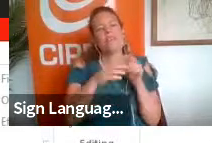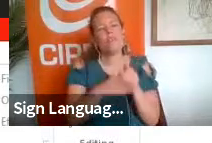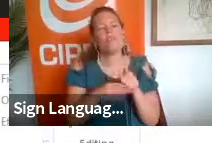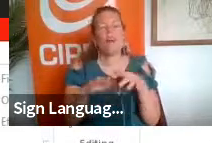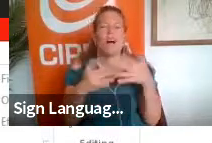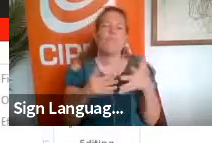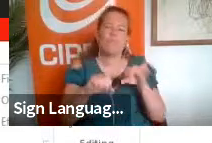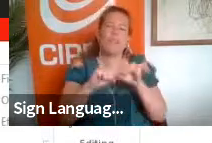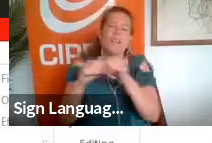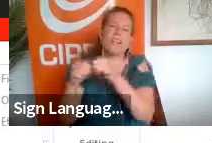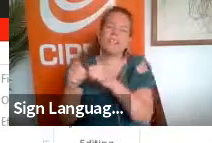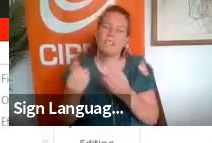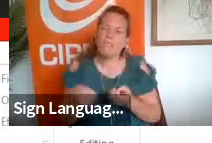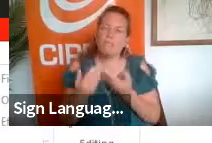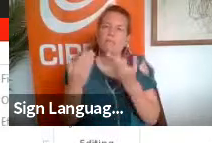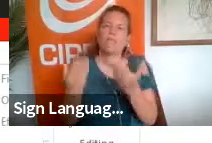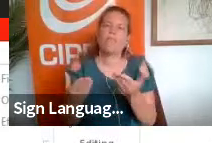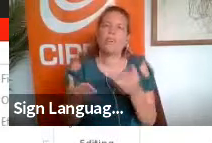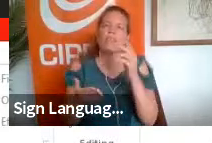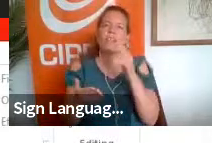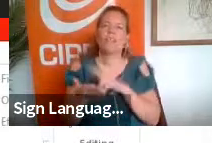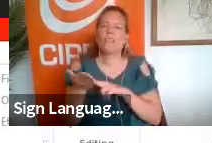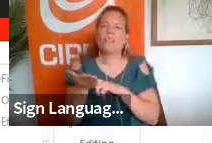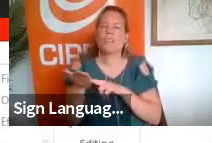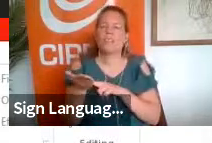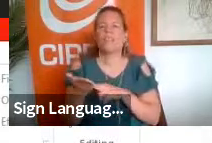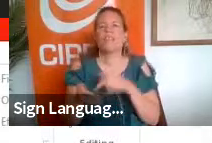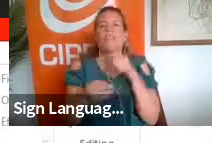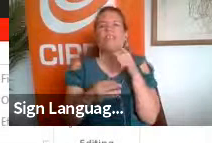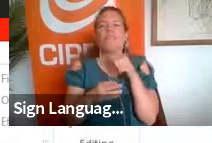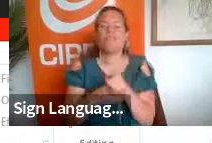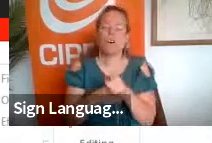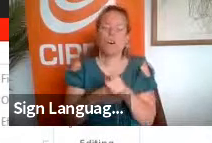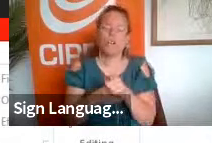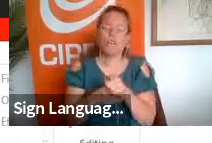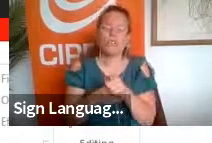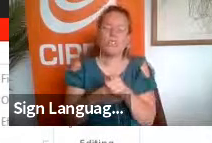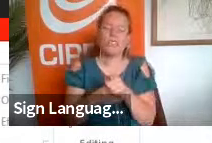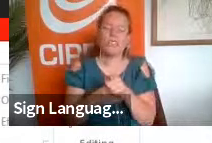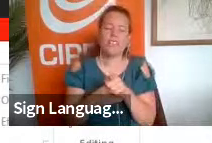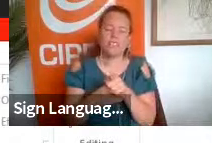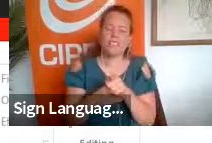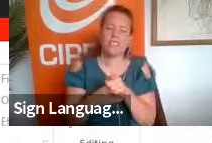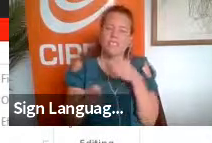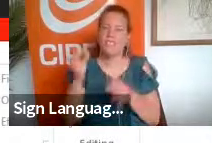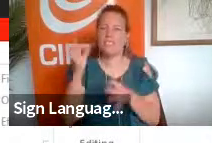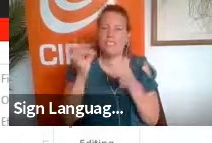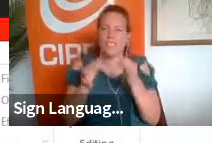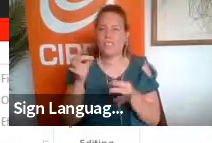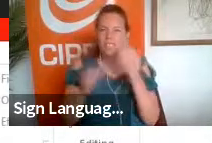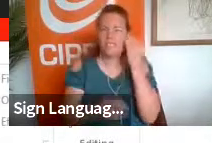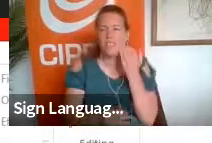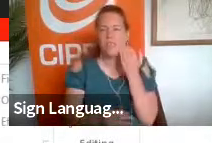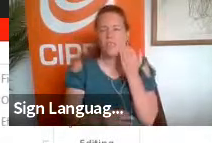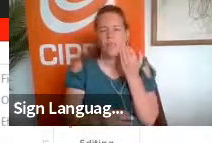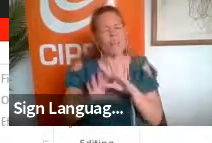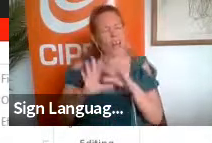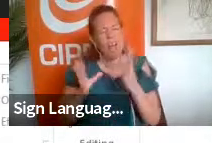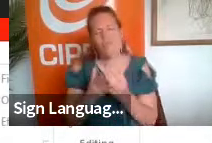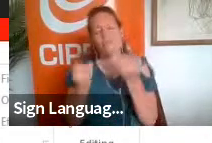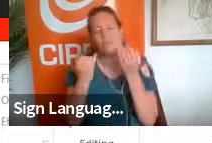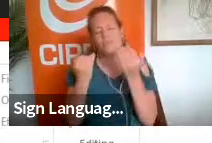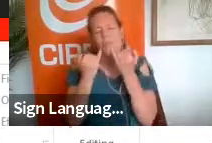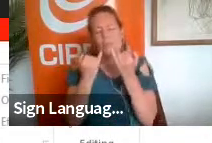provide the necessary justice. And also just to mention that all this information that is reported or provided on the